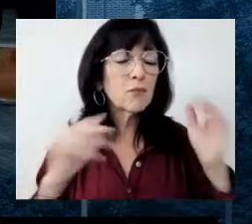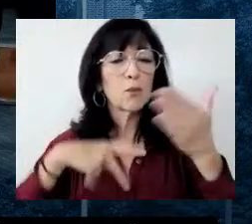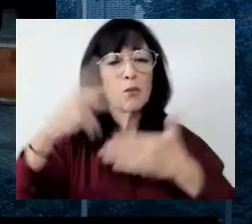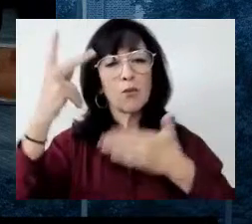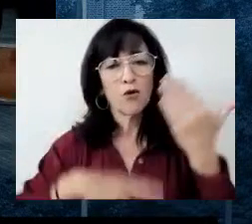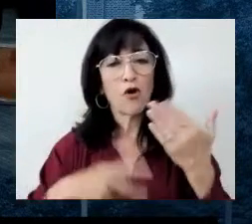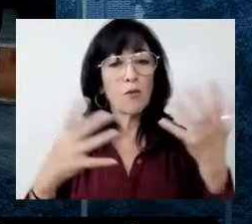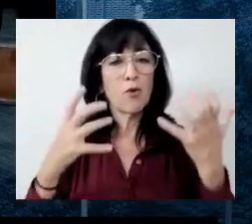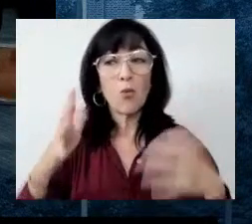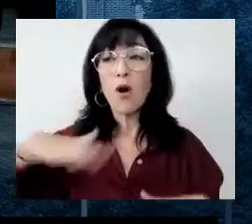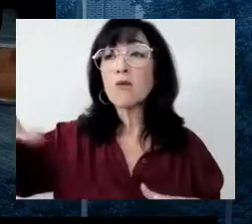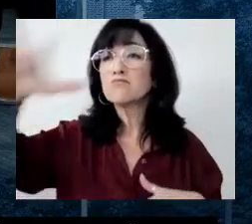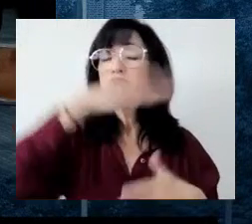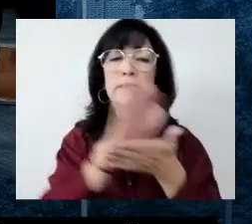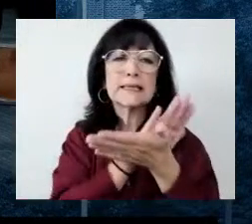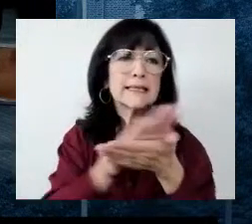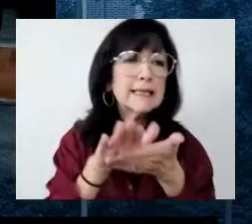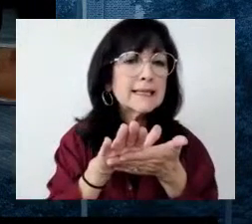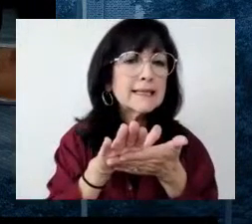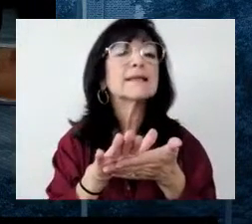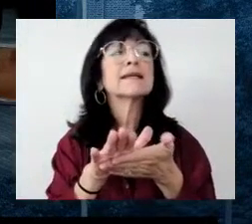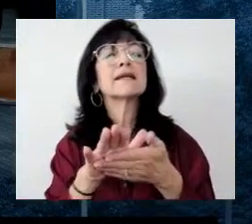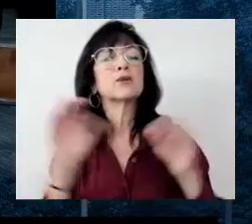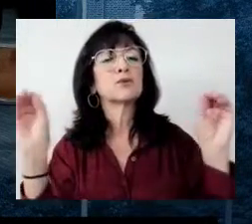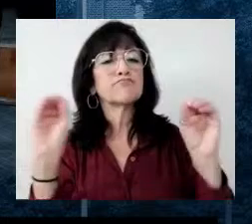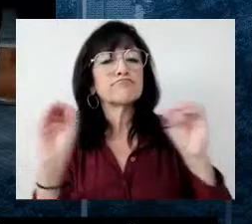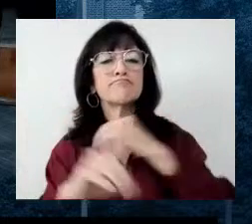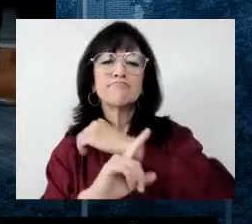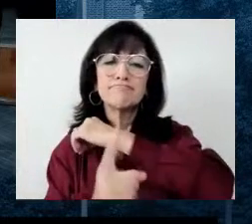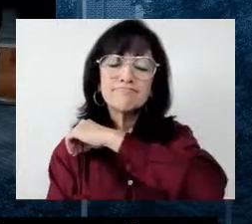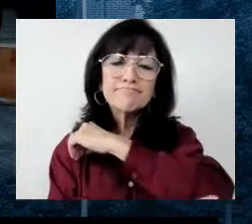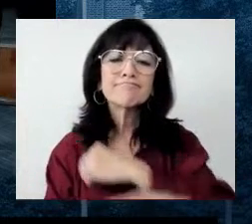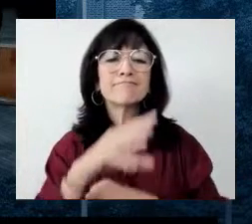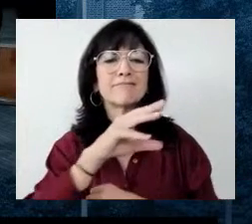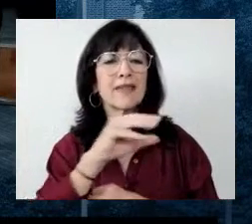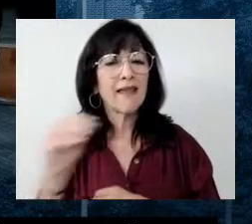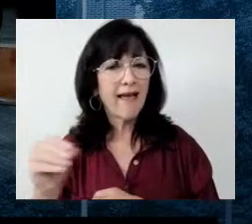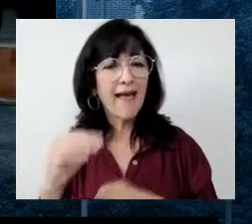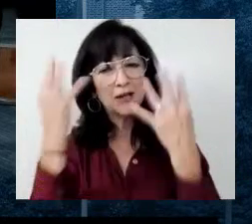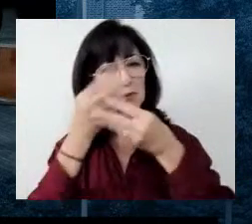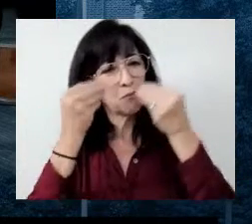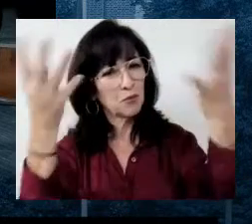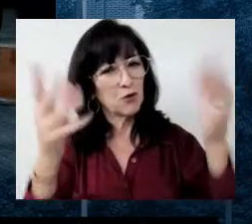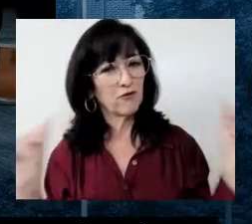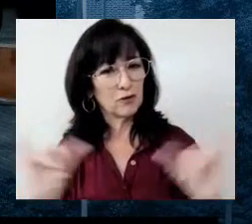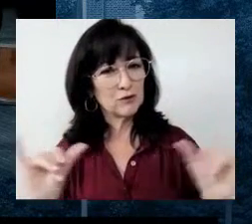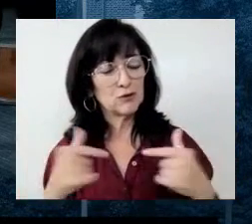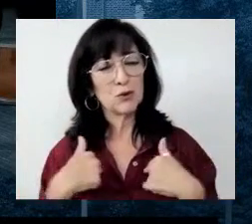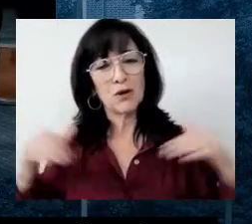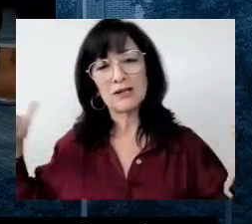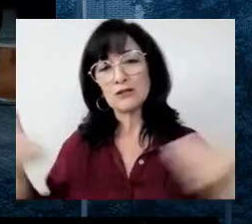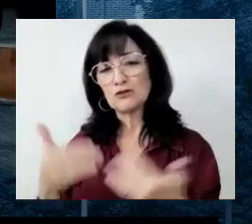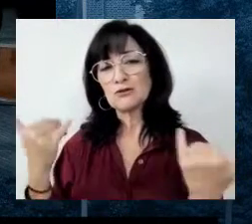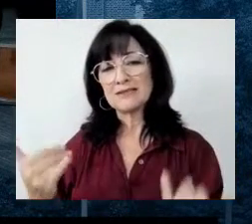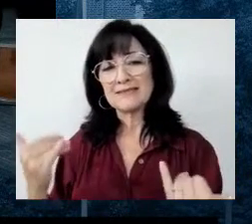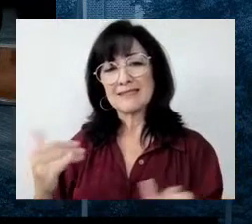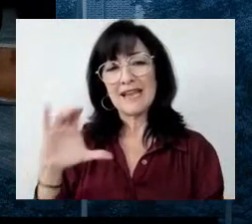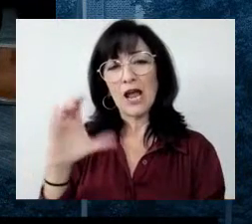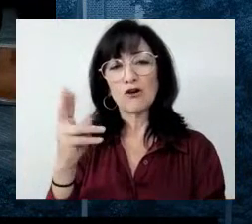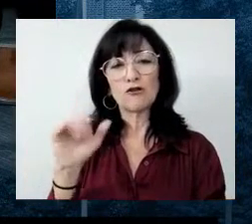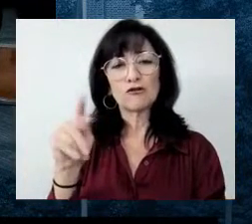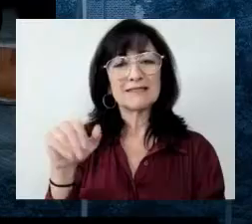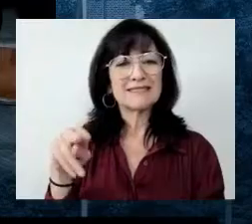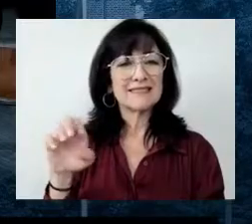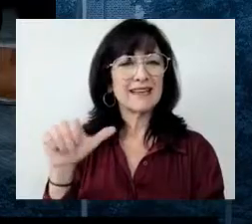clean, litter-free, and of course beautiful. At this time, I'd like to introduce Dr. Christina Aloyas, the superintendent of the Cesar Rodney School